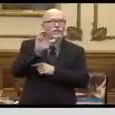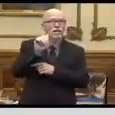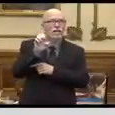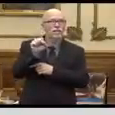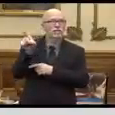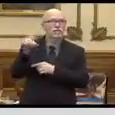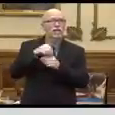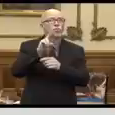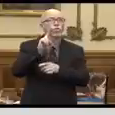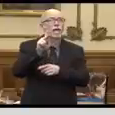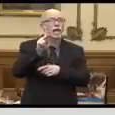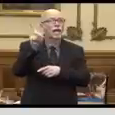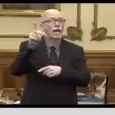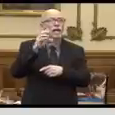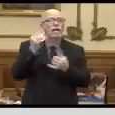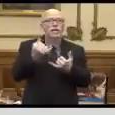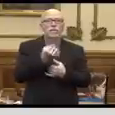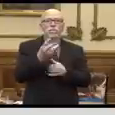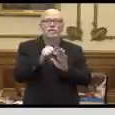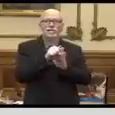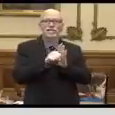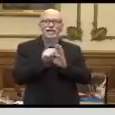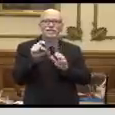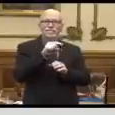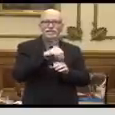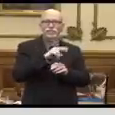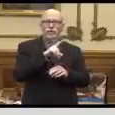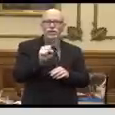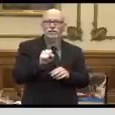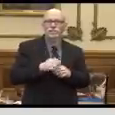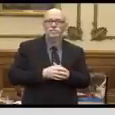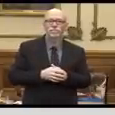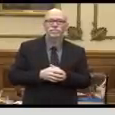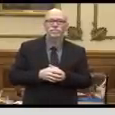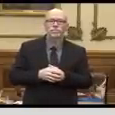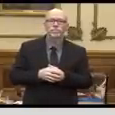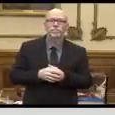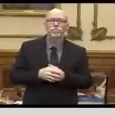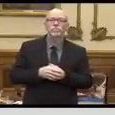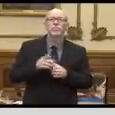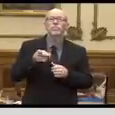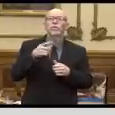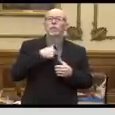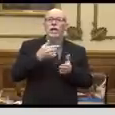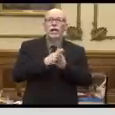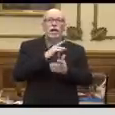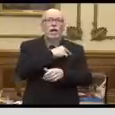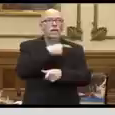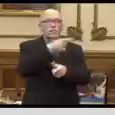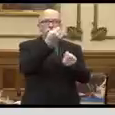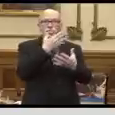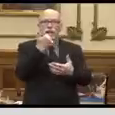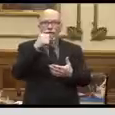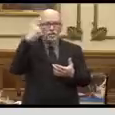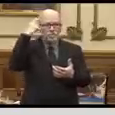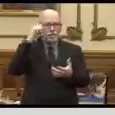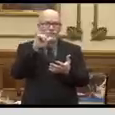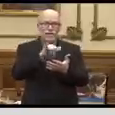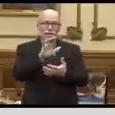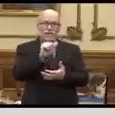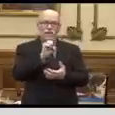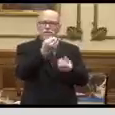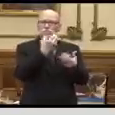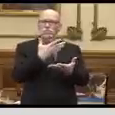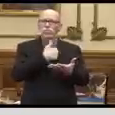United Kingdom, and now multiple states here in the United States. We've asked hospitals to report suspected cases to us as we